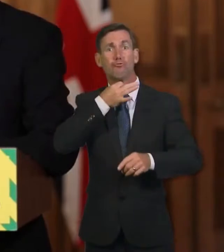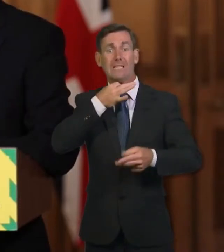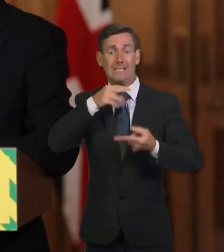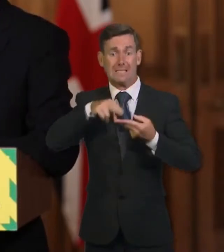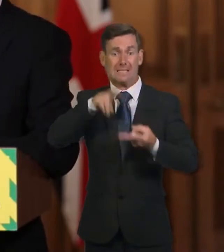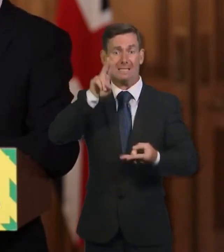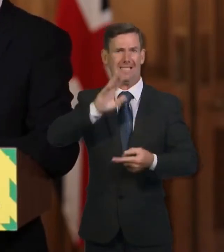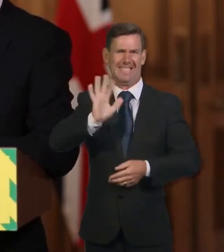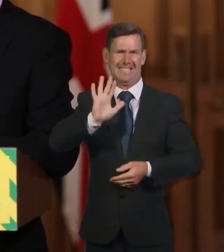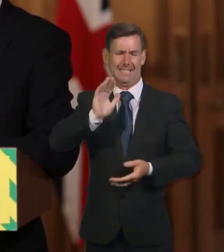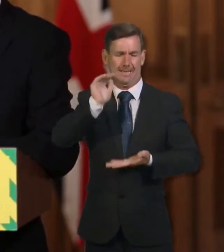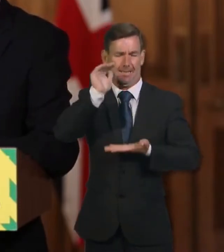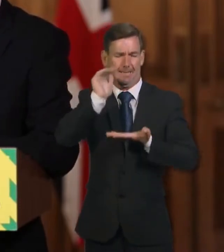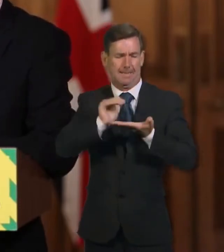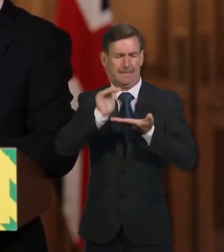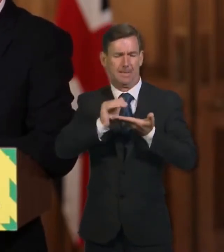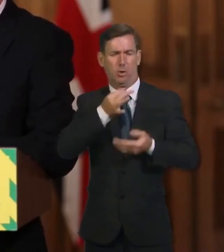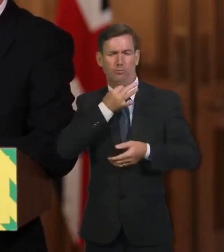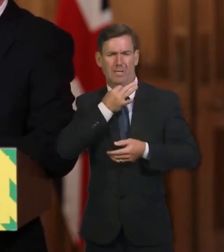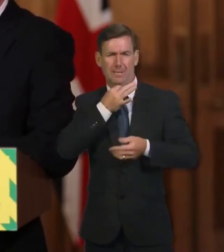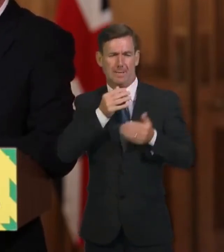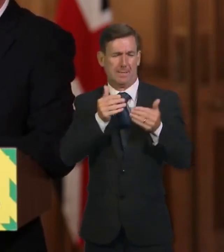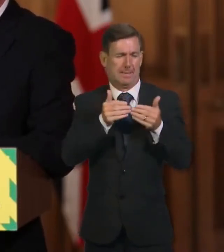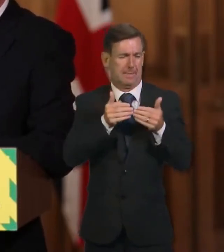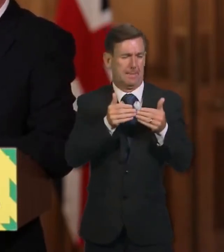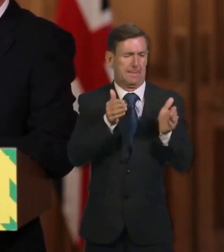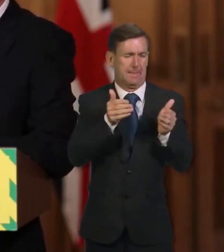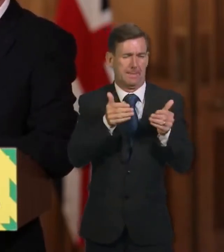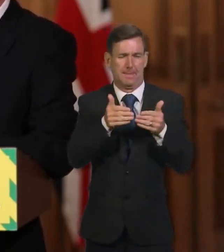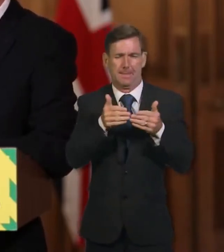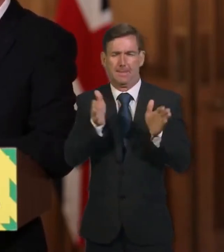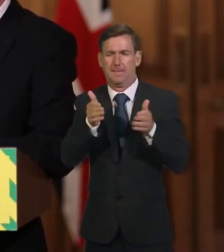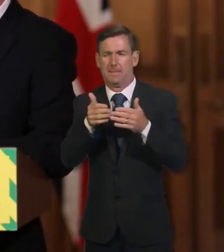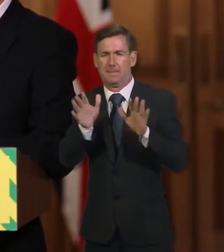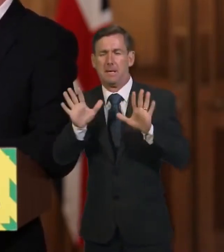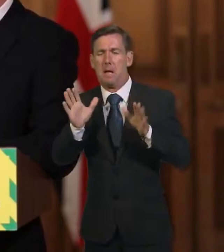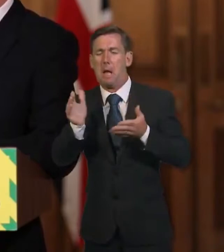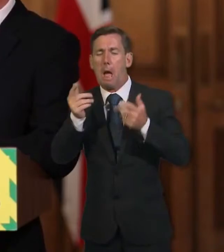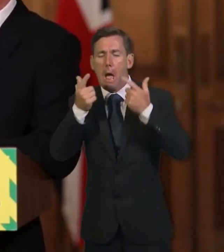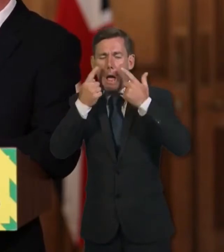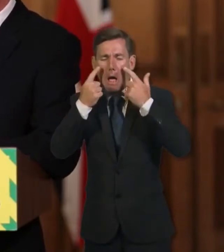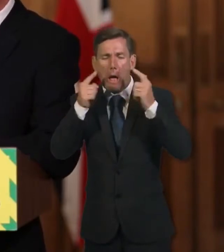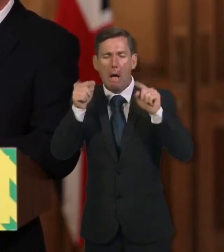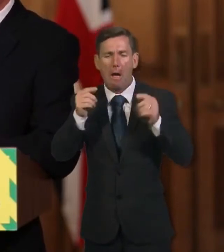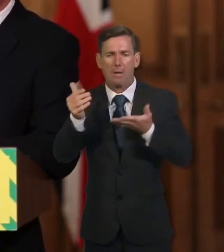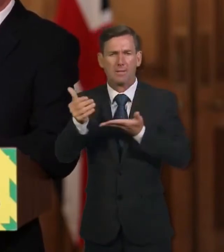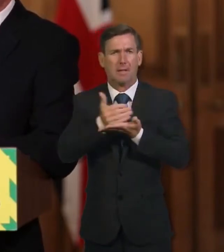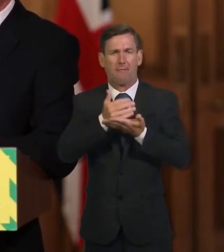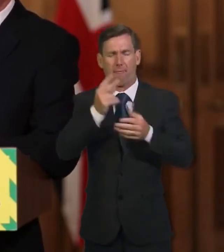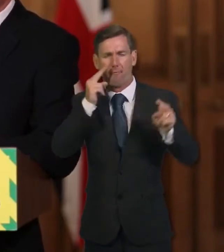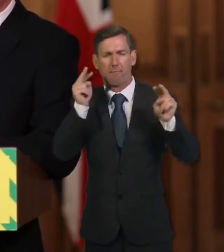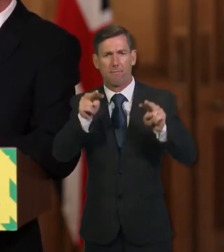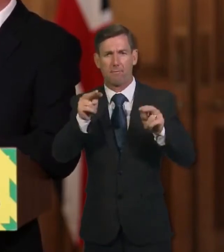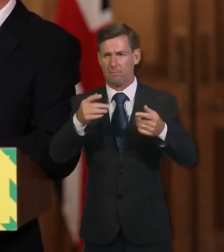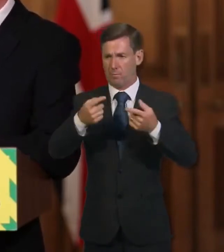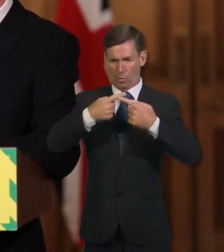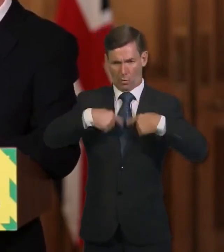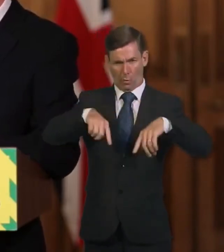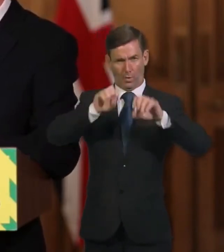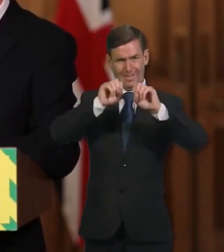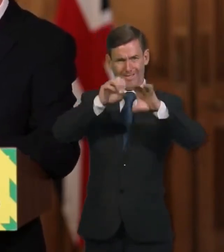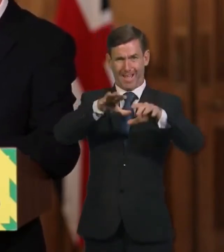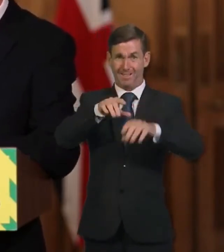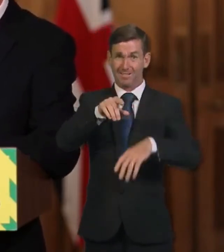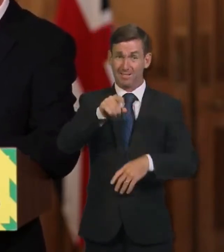much as we possibly can. So we are saying to people, it's better to go to walk or